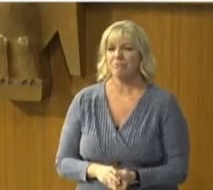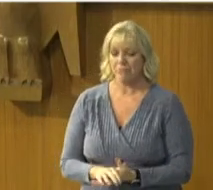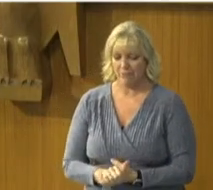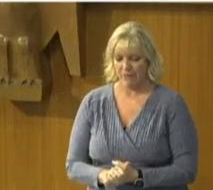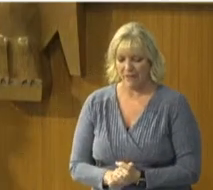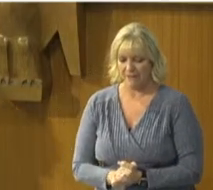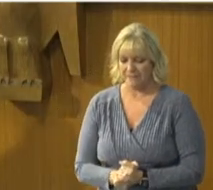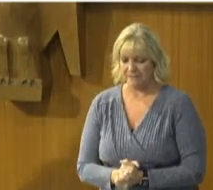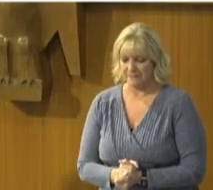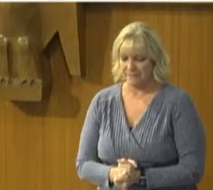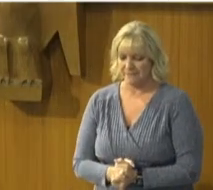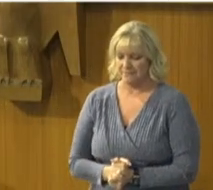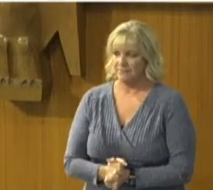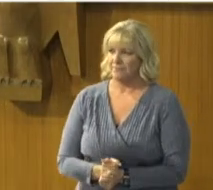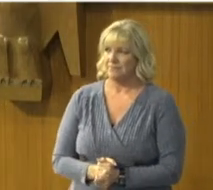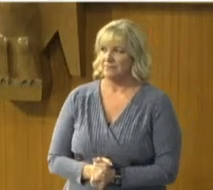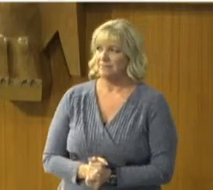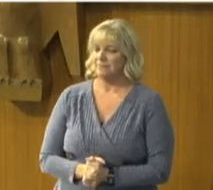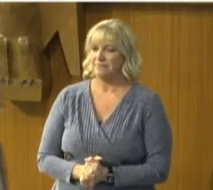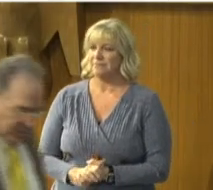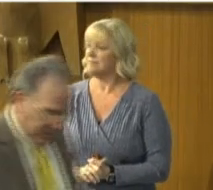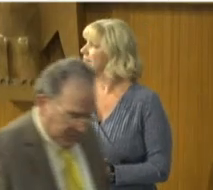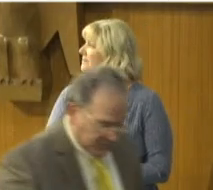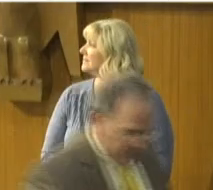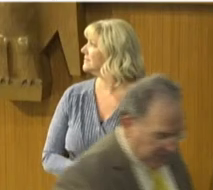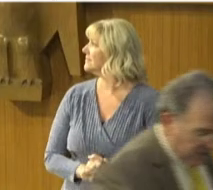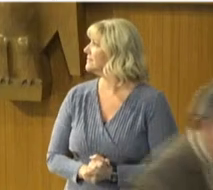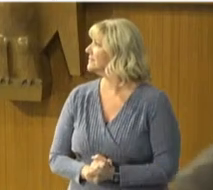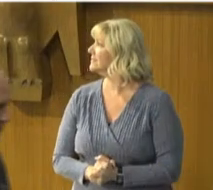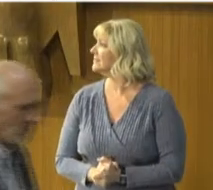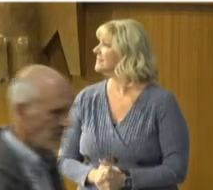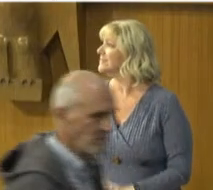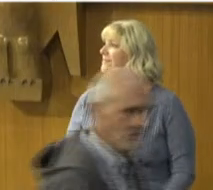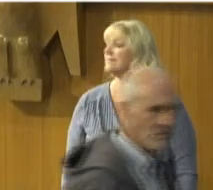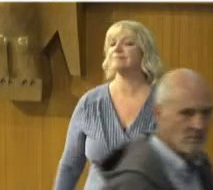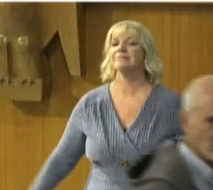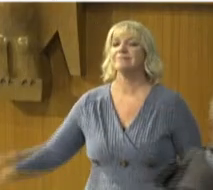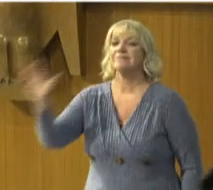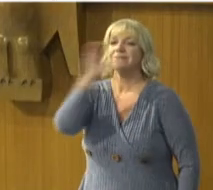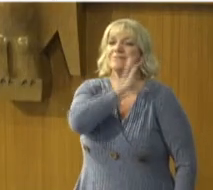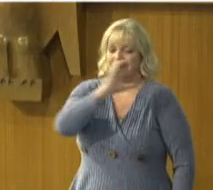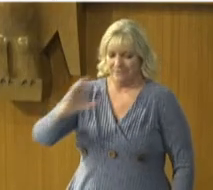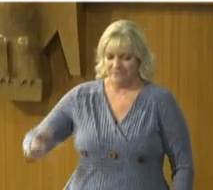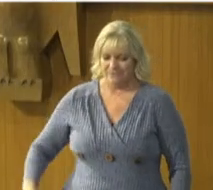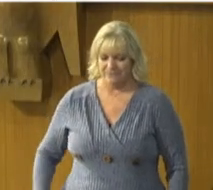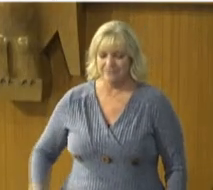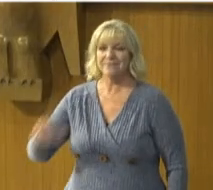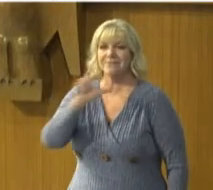Right.